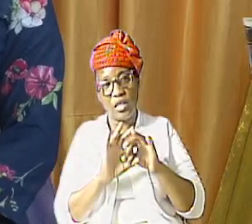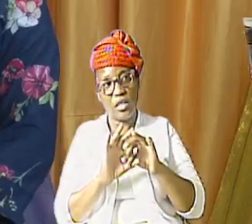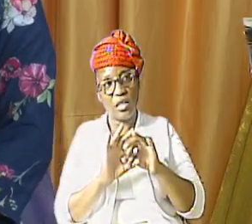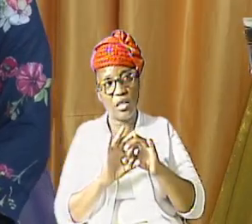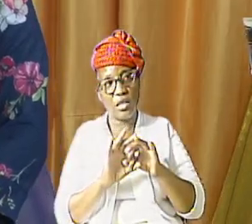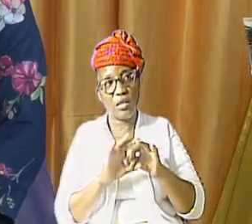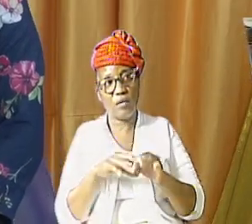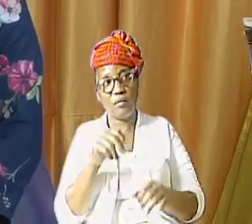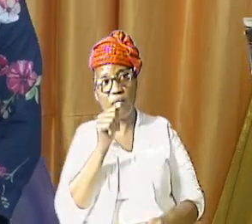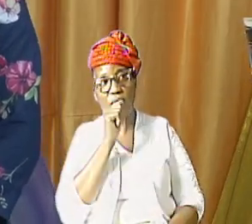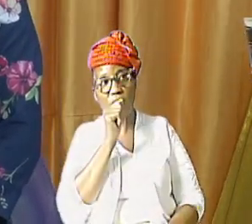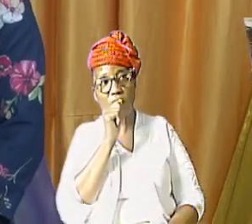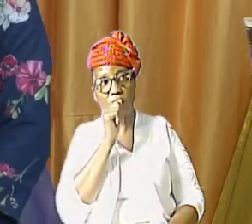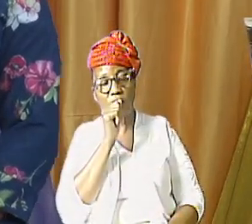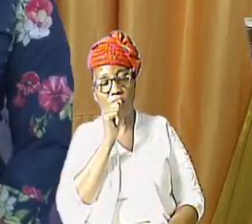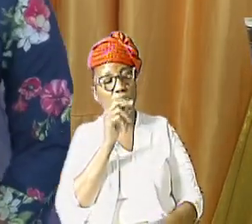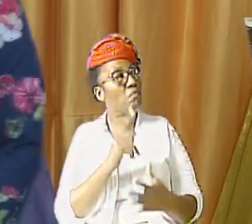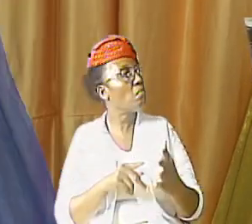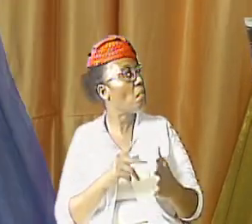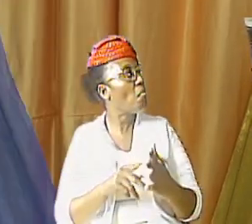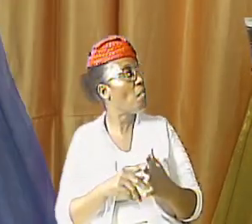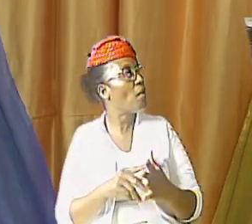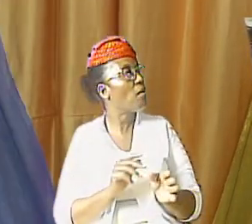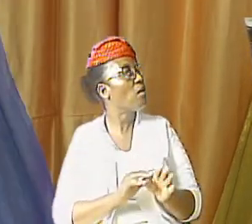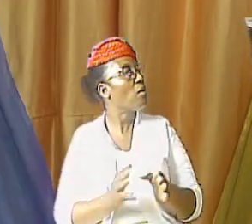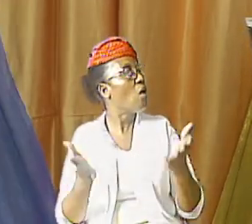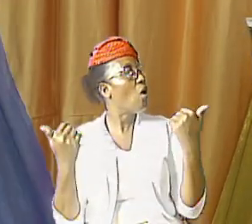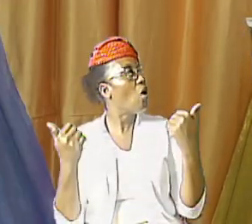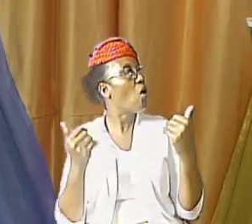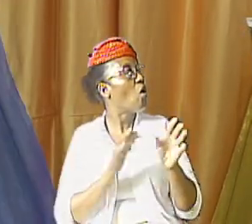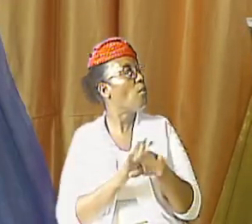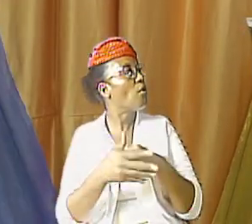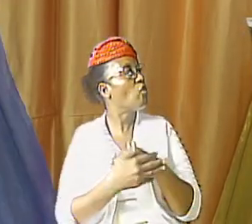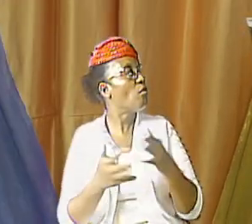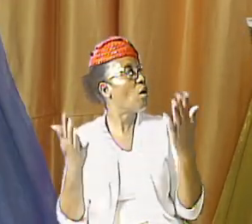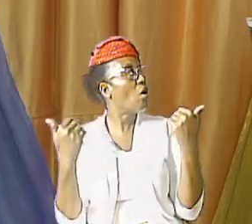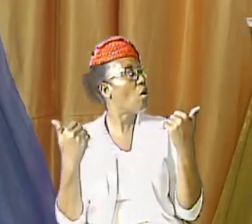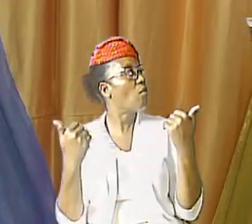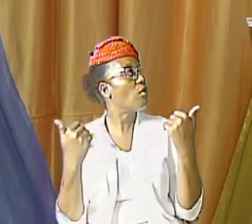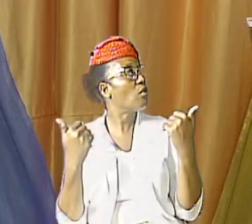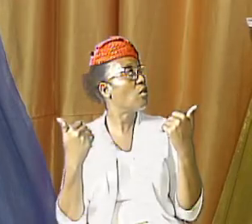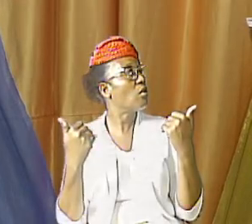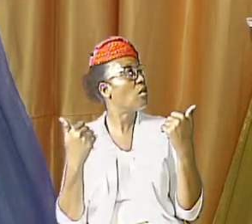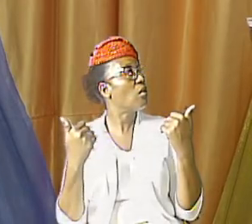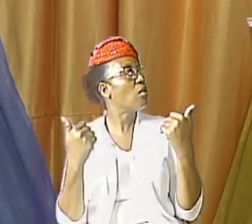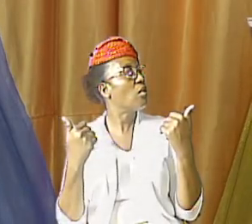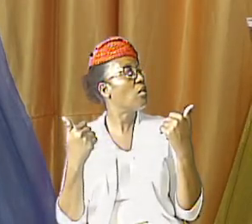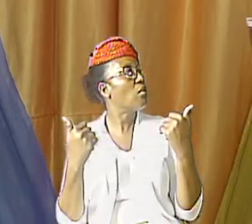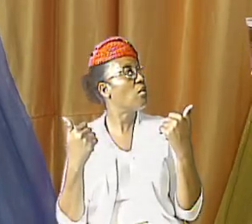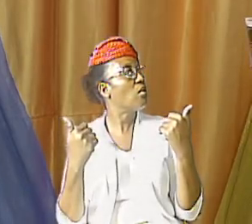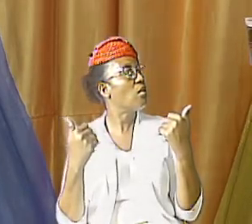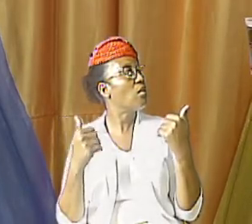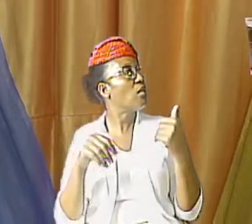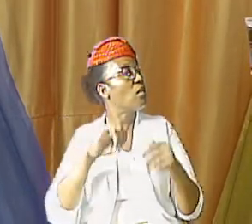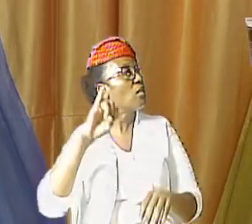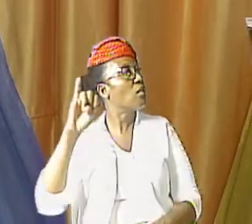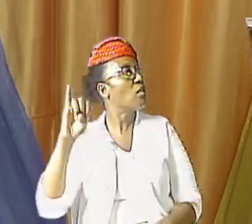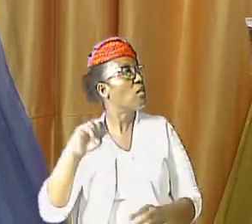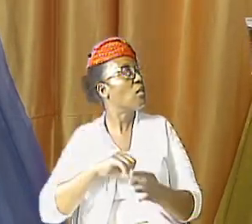Remember, I didn't have any family in Kingston. And she came to Jamaica in